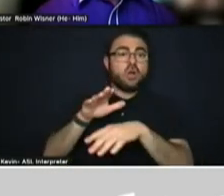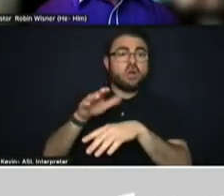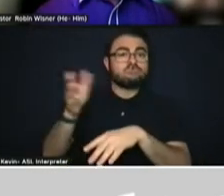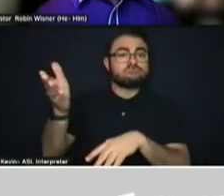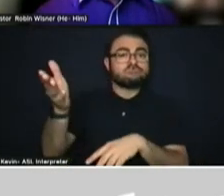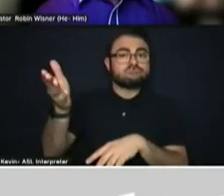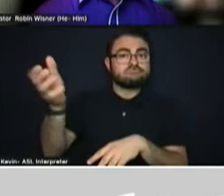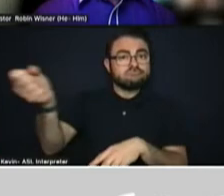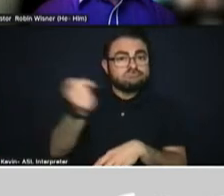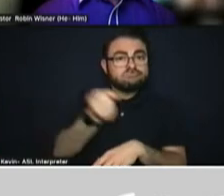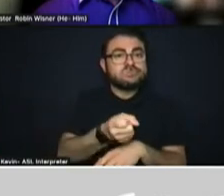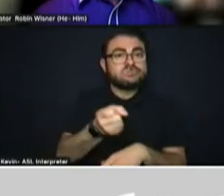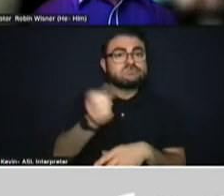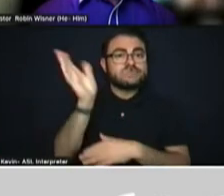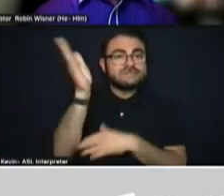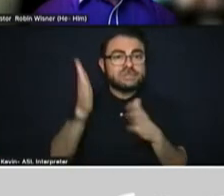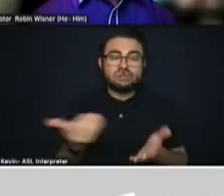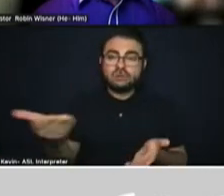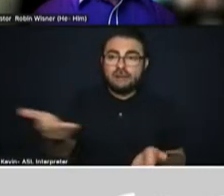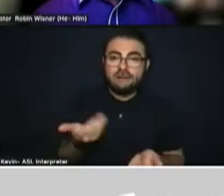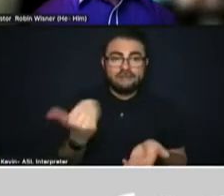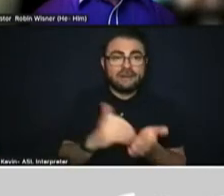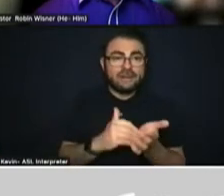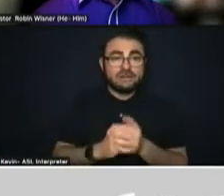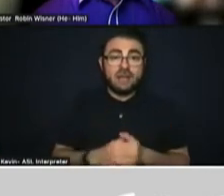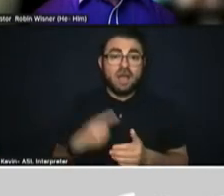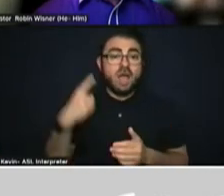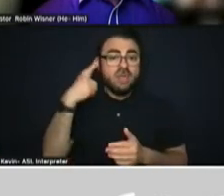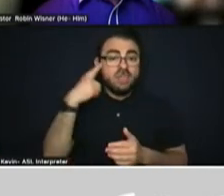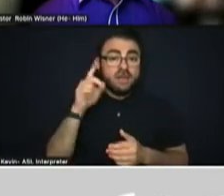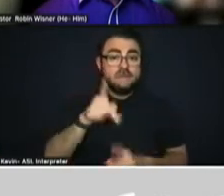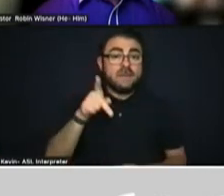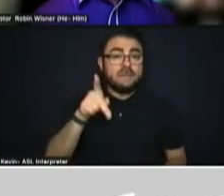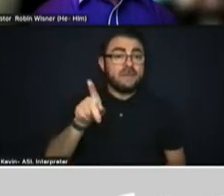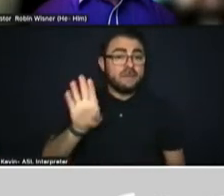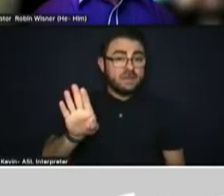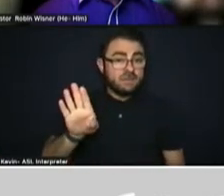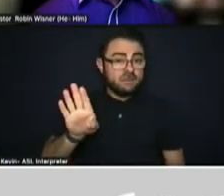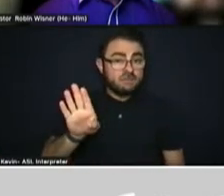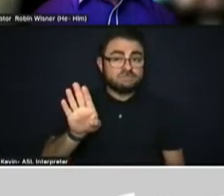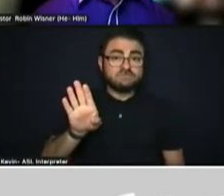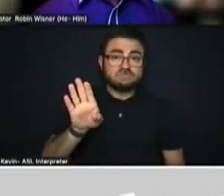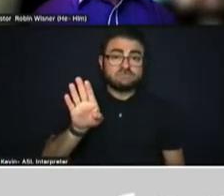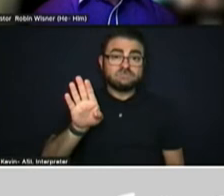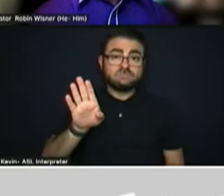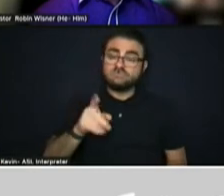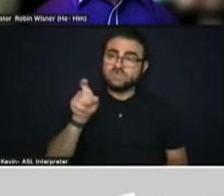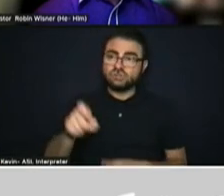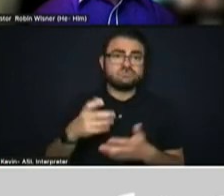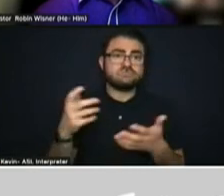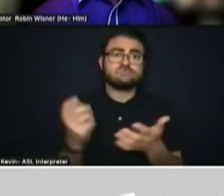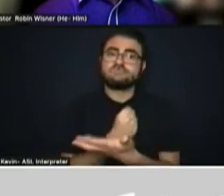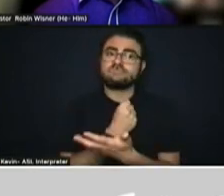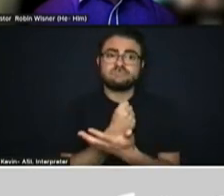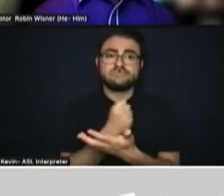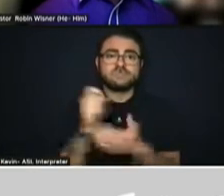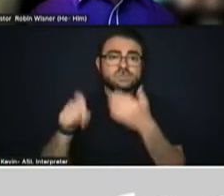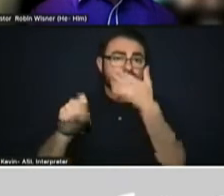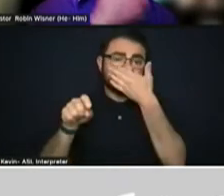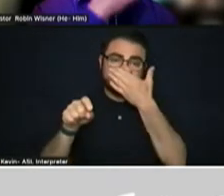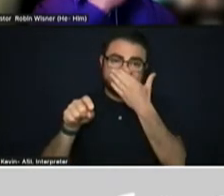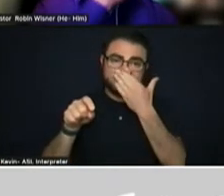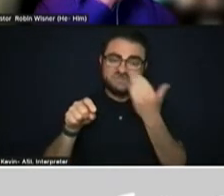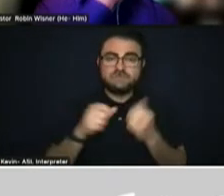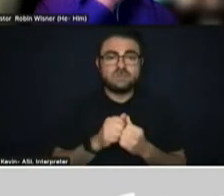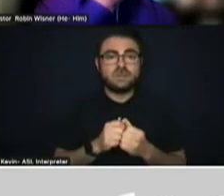that Portland Police Bureau would just jump on this, if for nothing else, but to